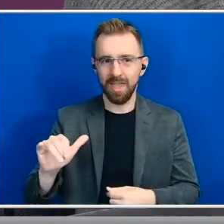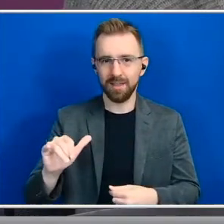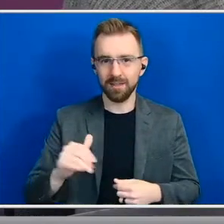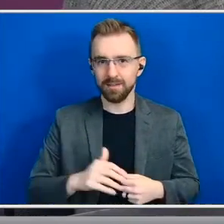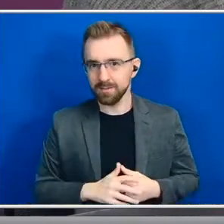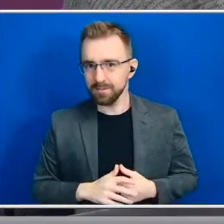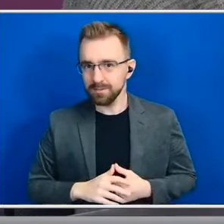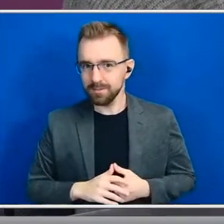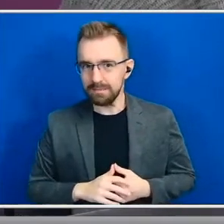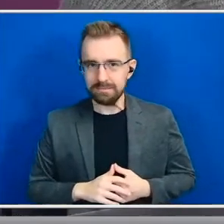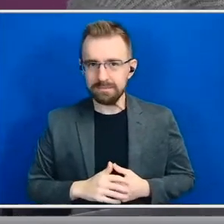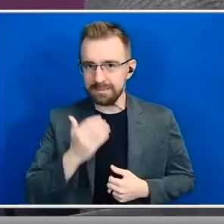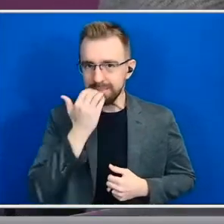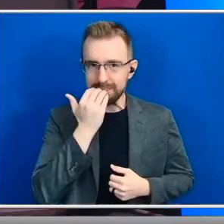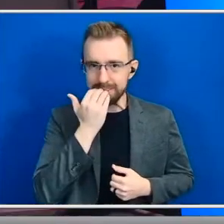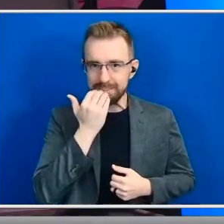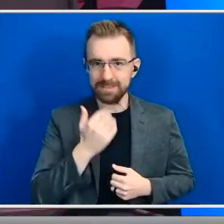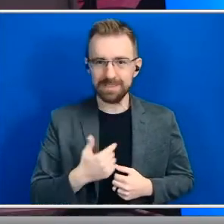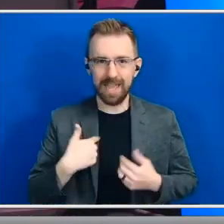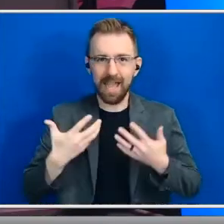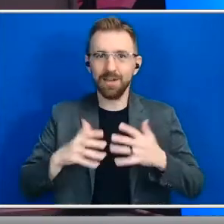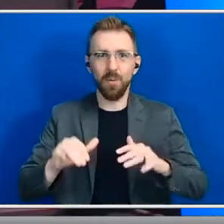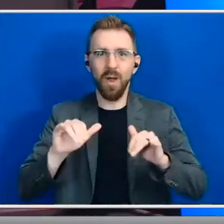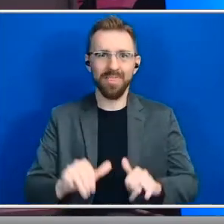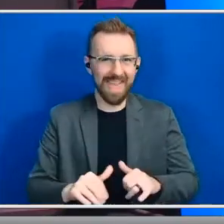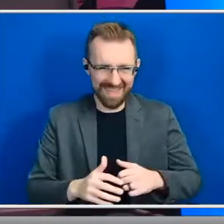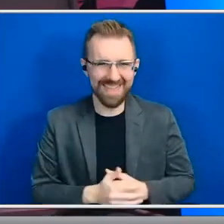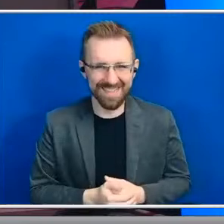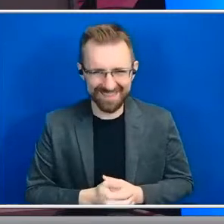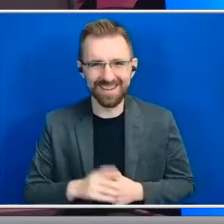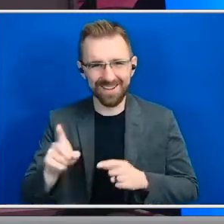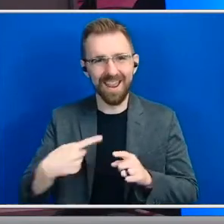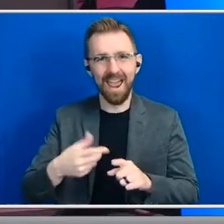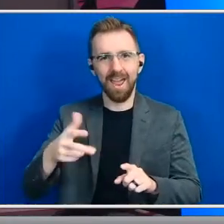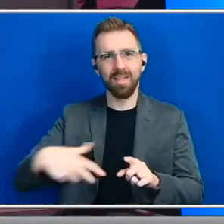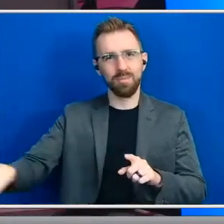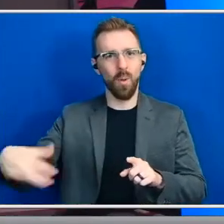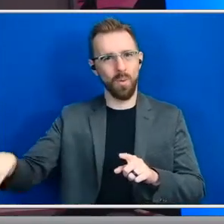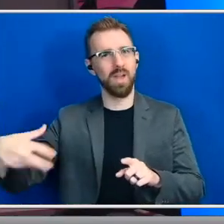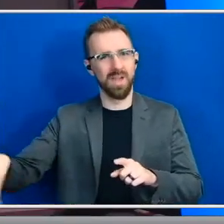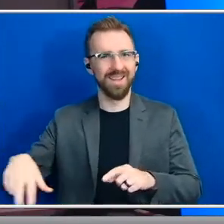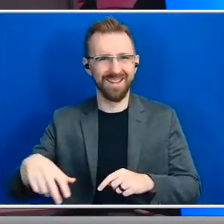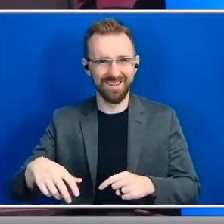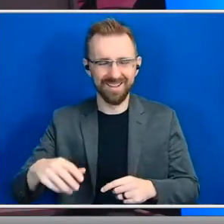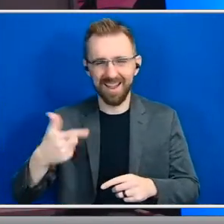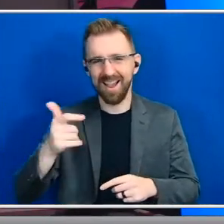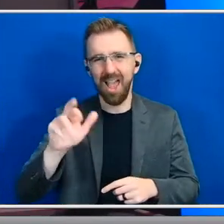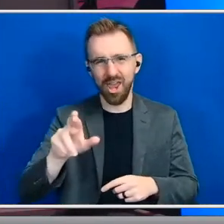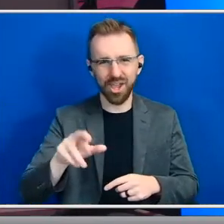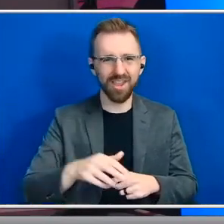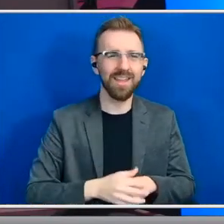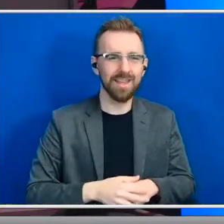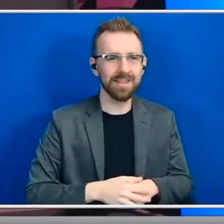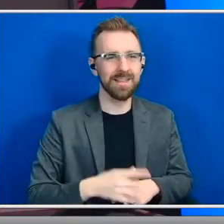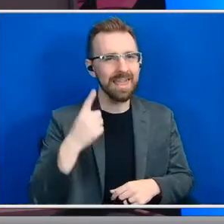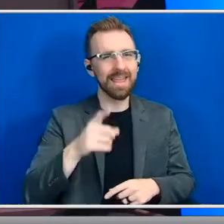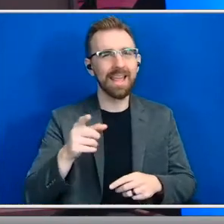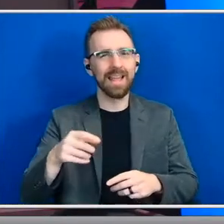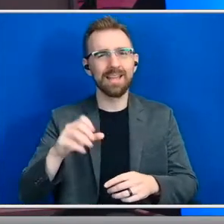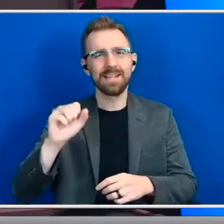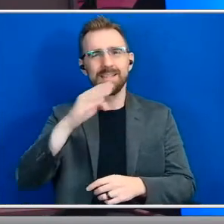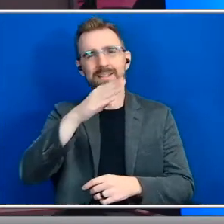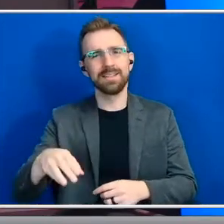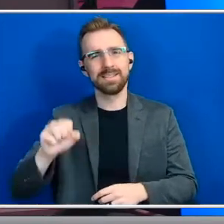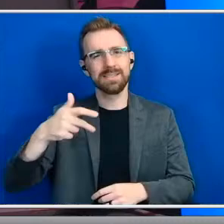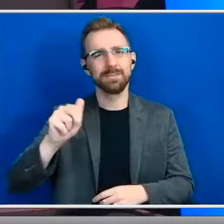Did you say Do we want that? That's when you did the gutter balls? no, not a gutter ball. He did a spare. I tanked it on purpose.